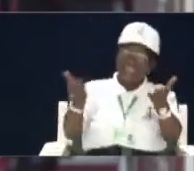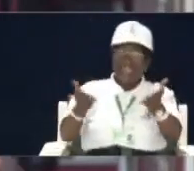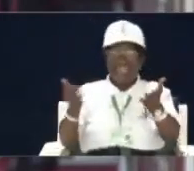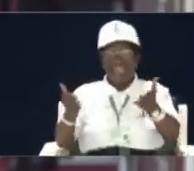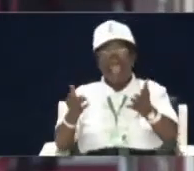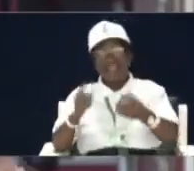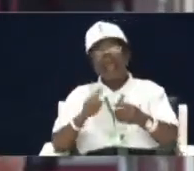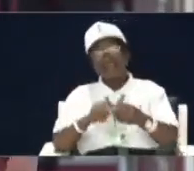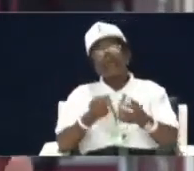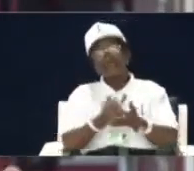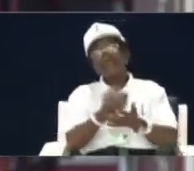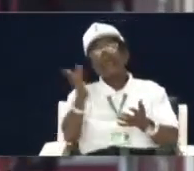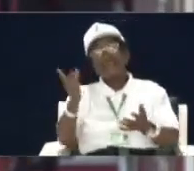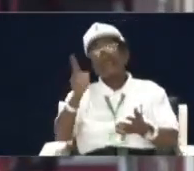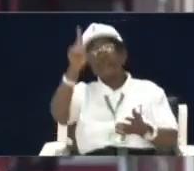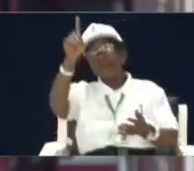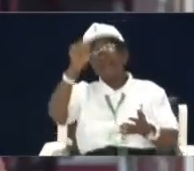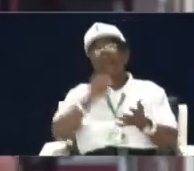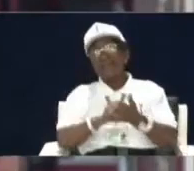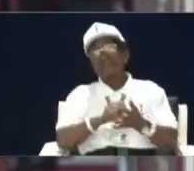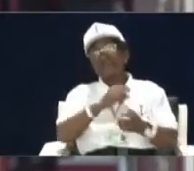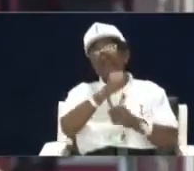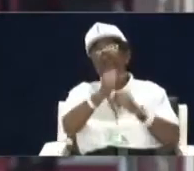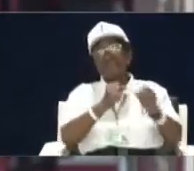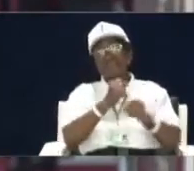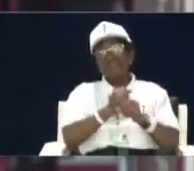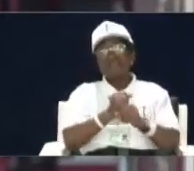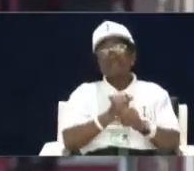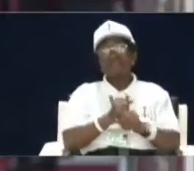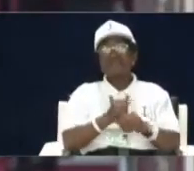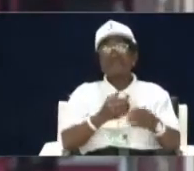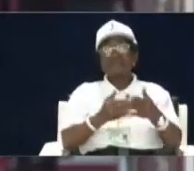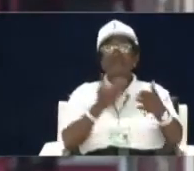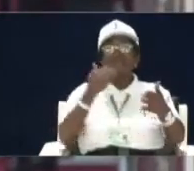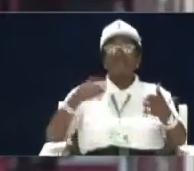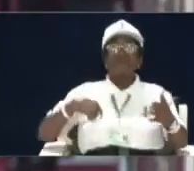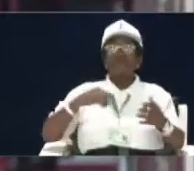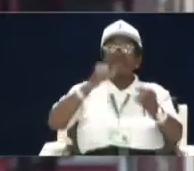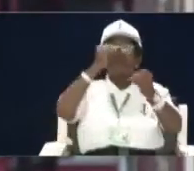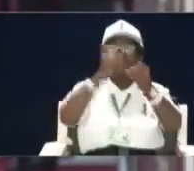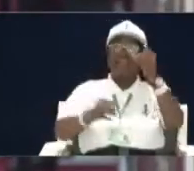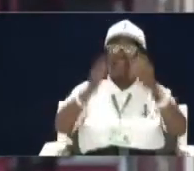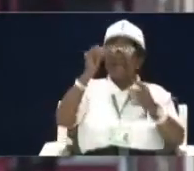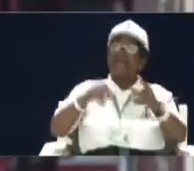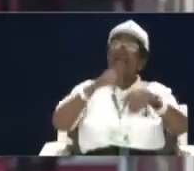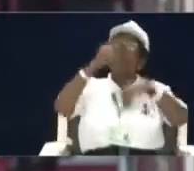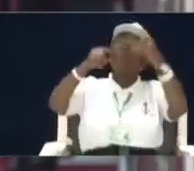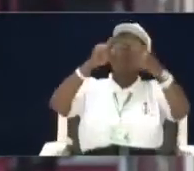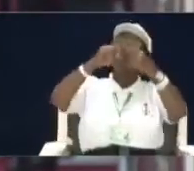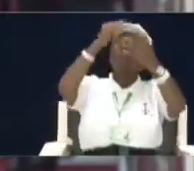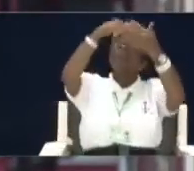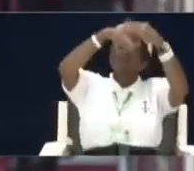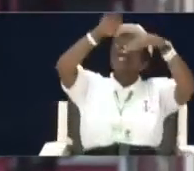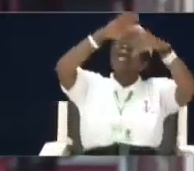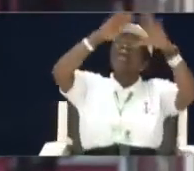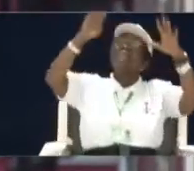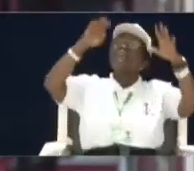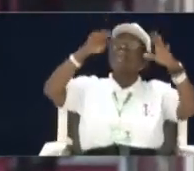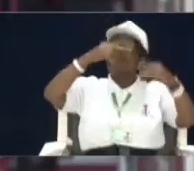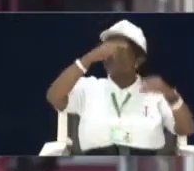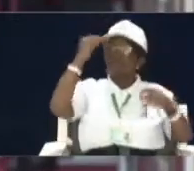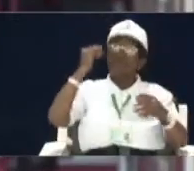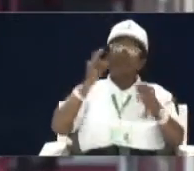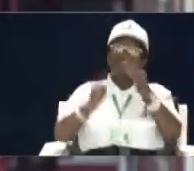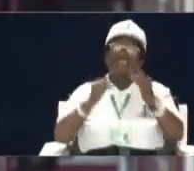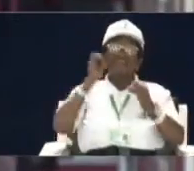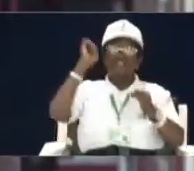to spend 1,000 years before we finally go to heaven. Because if it takes us too suddenly